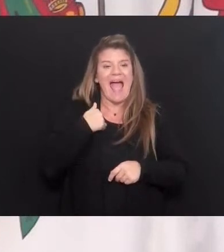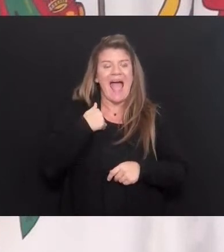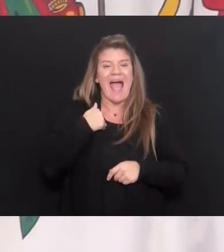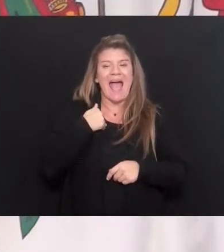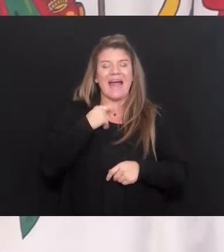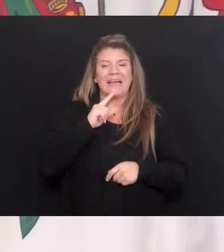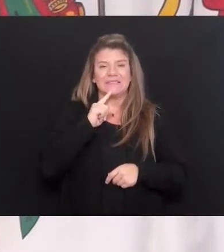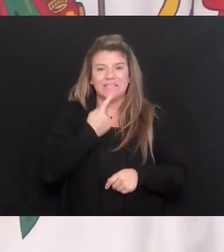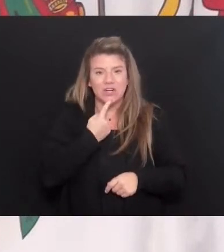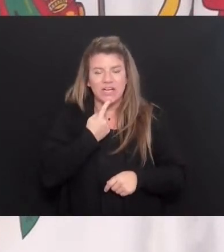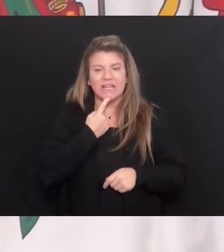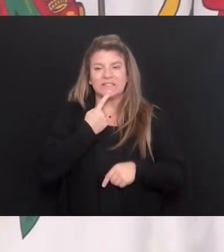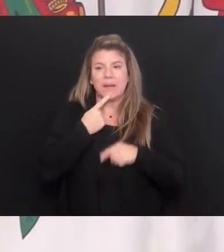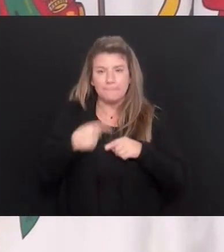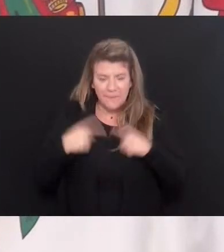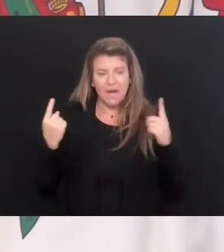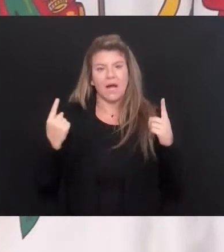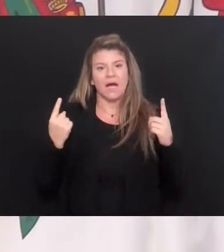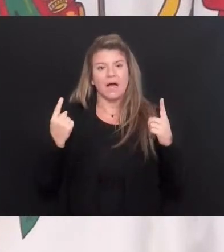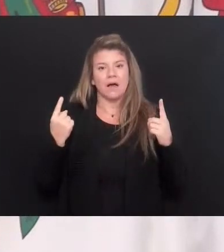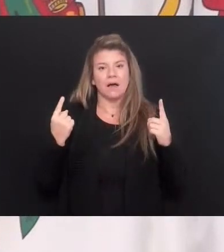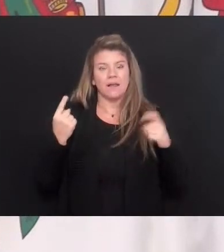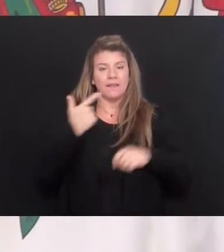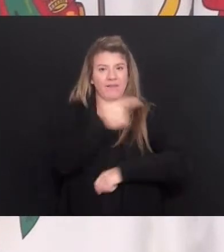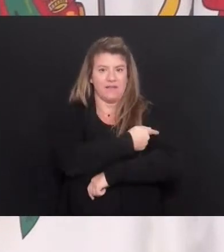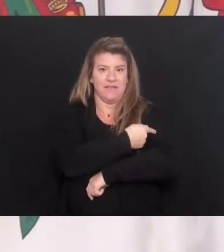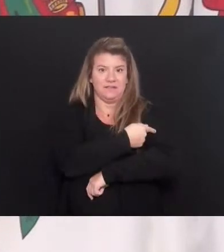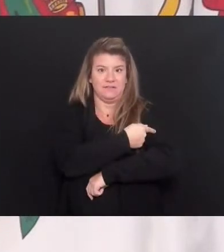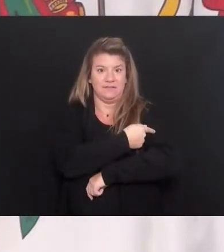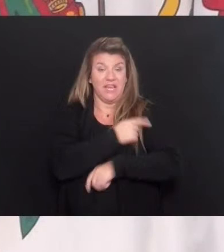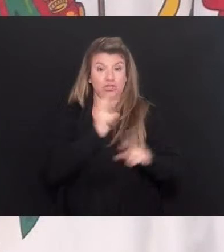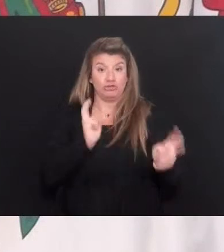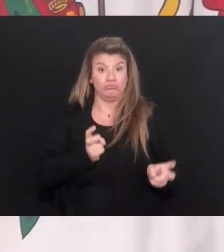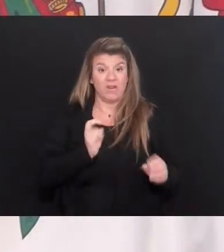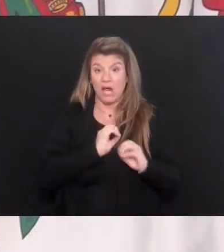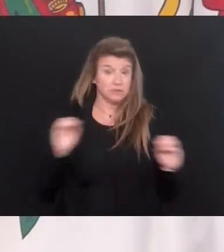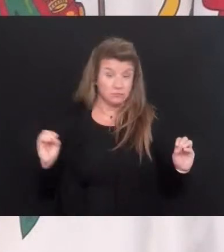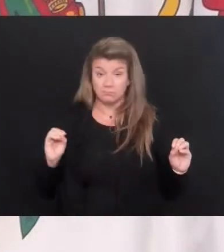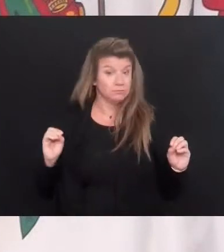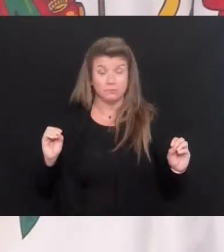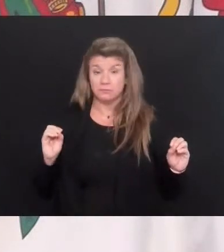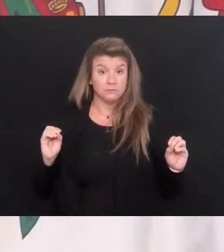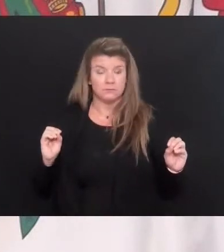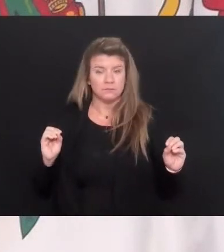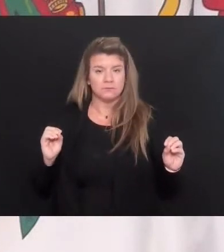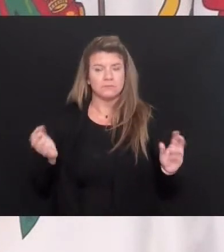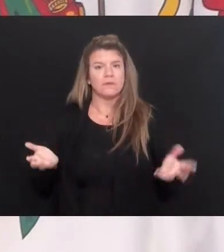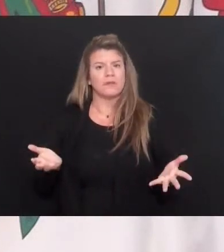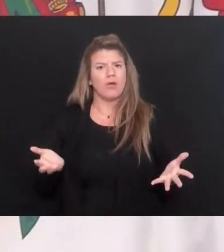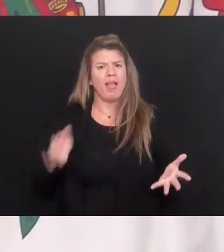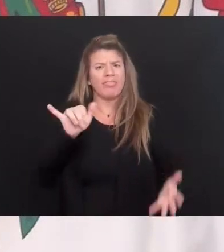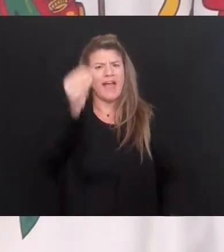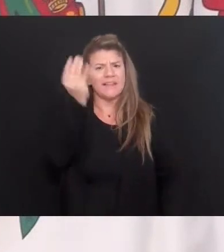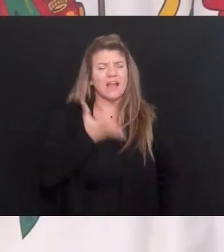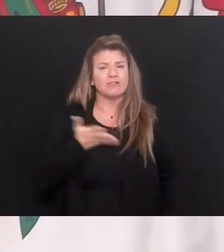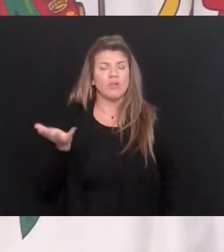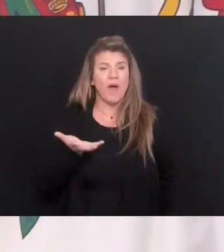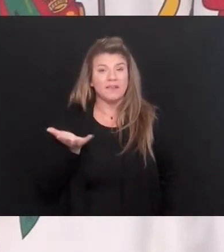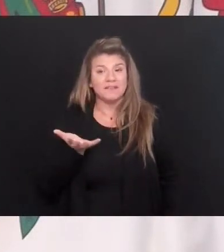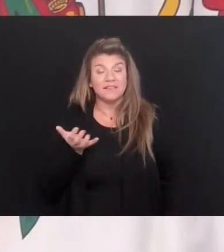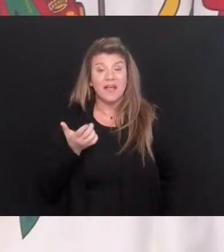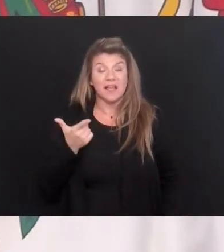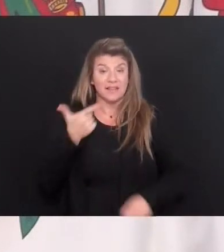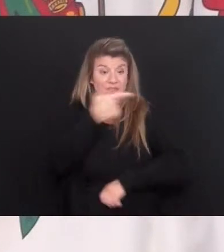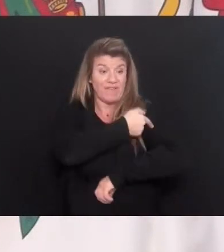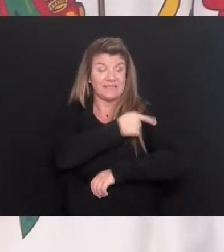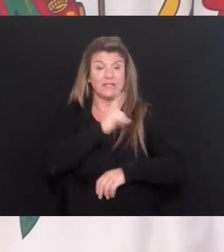adverse effect of being vaccinated. Not one. So what does it tell us? It tells us that the vaccines are